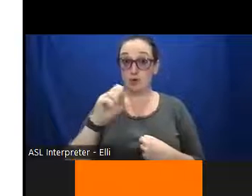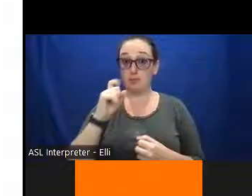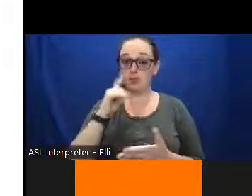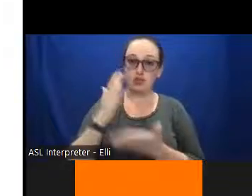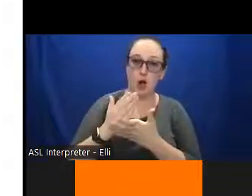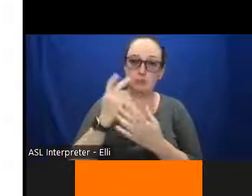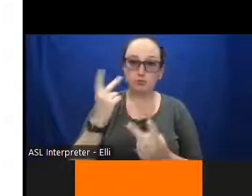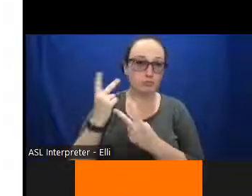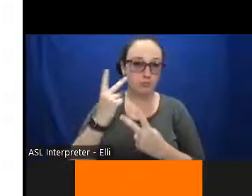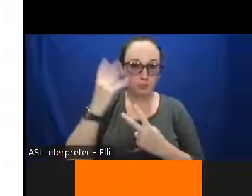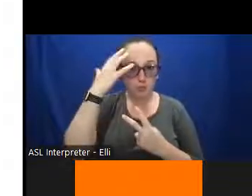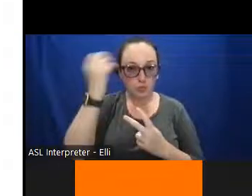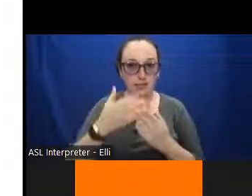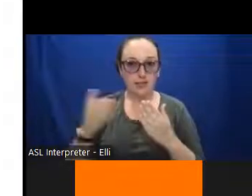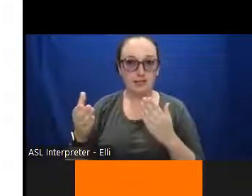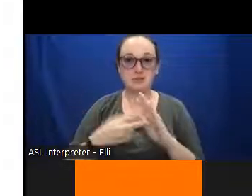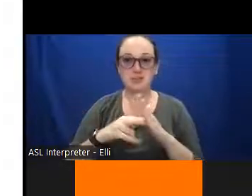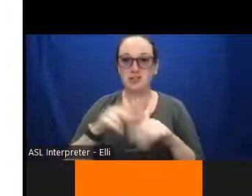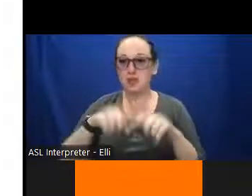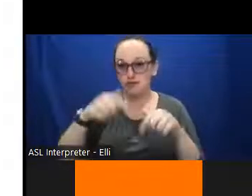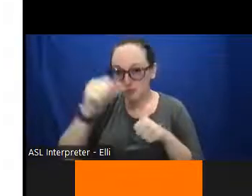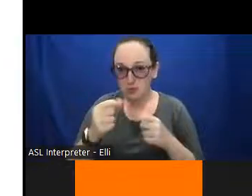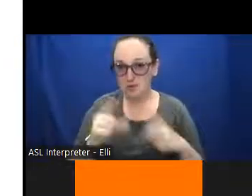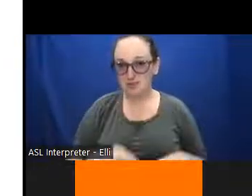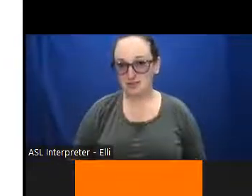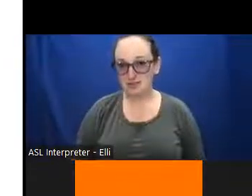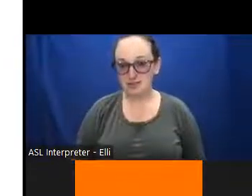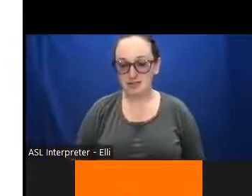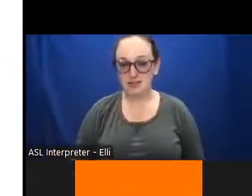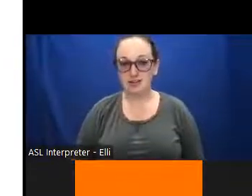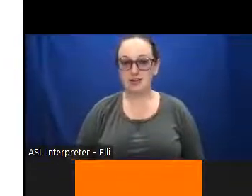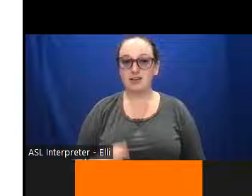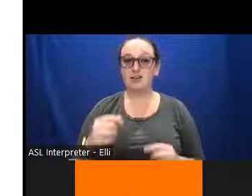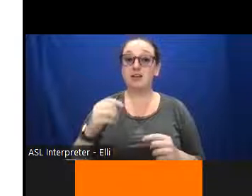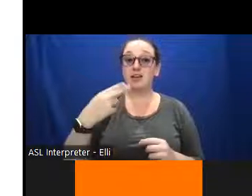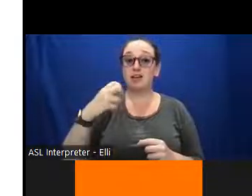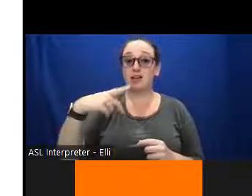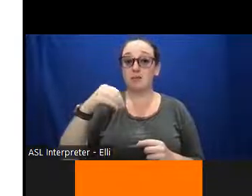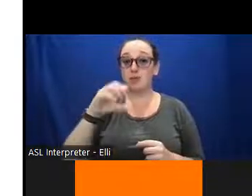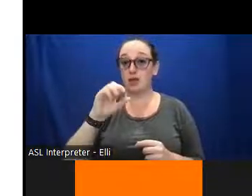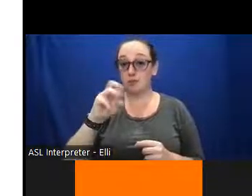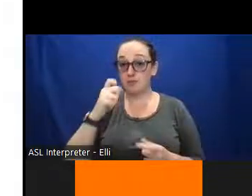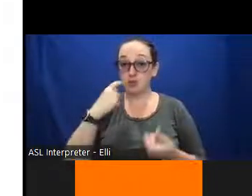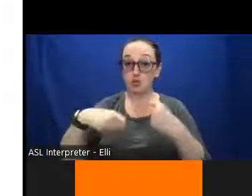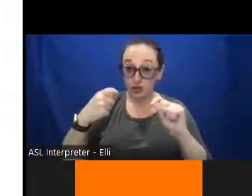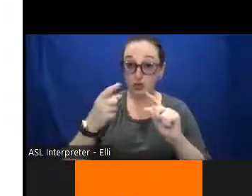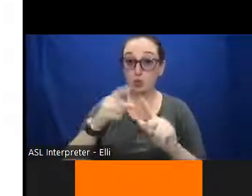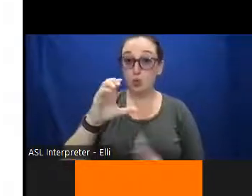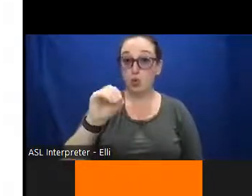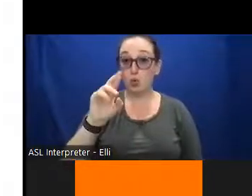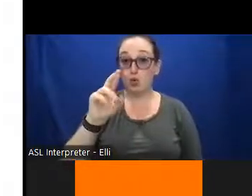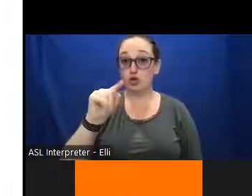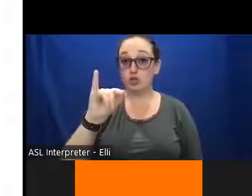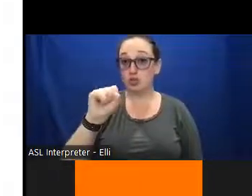it harder to gather evidence later on. Instead, the hippocampus switches to pumping cortisol. What's useful about